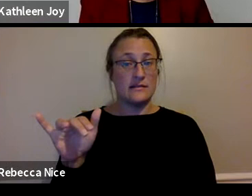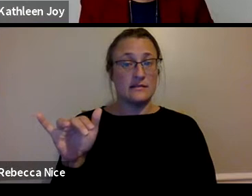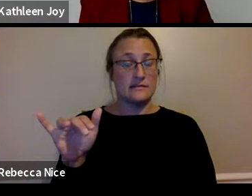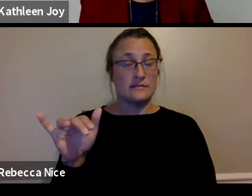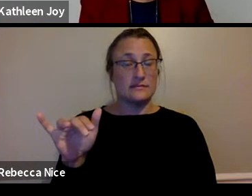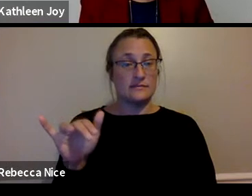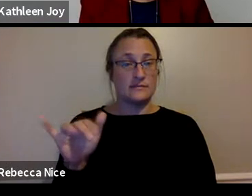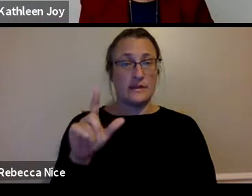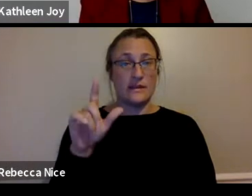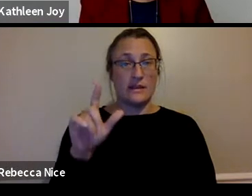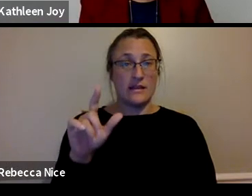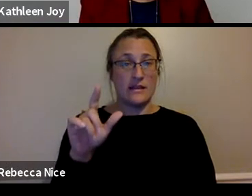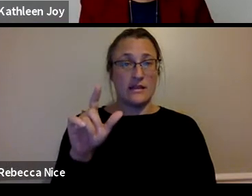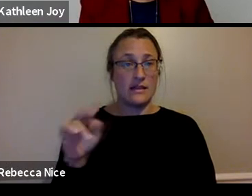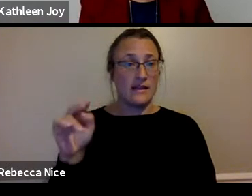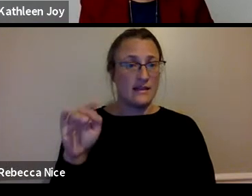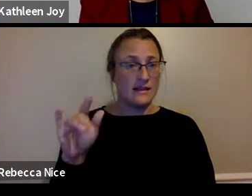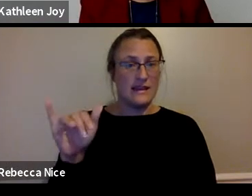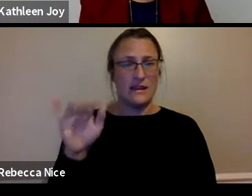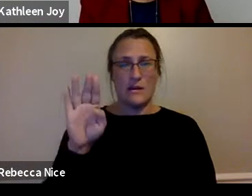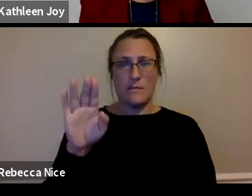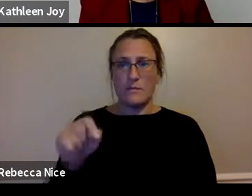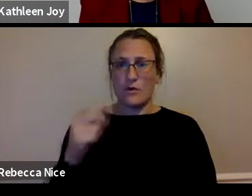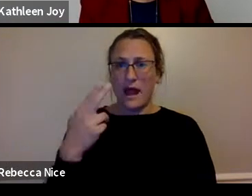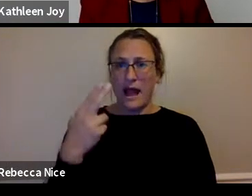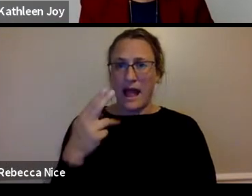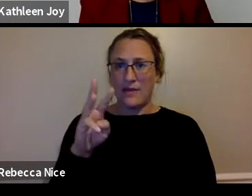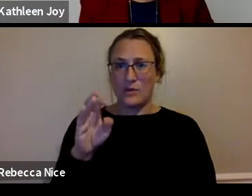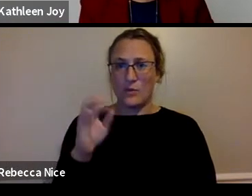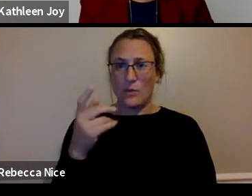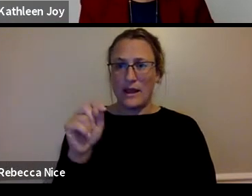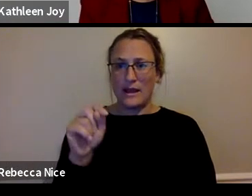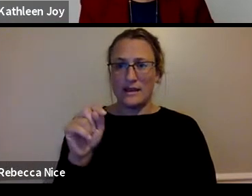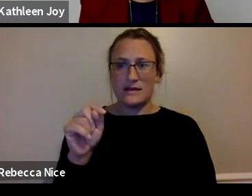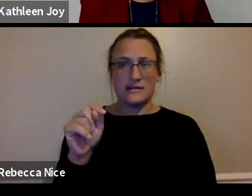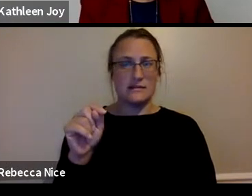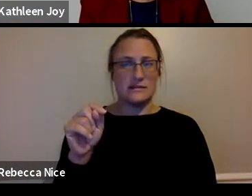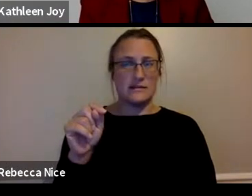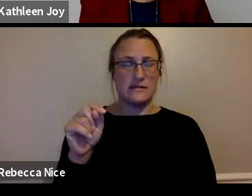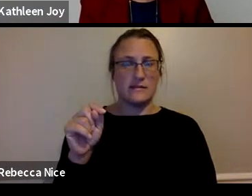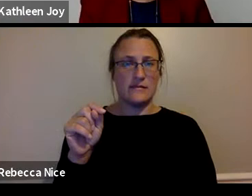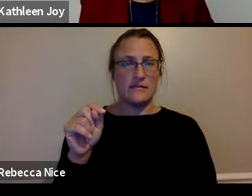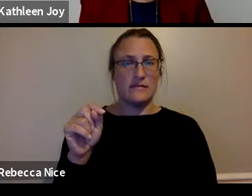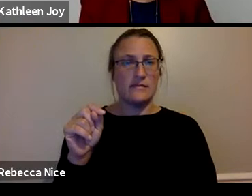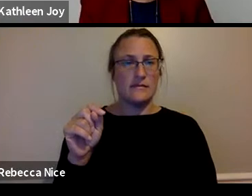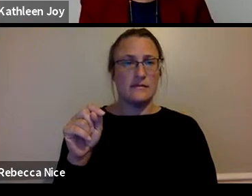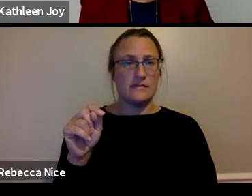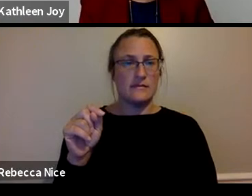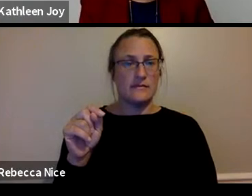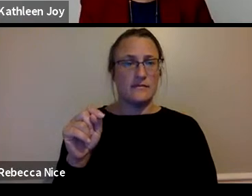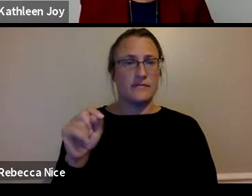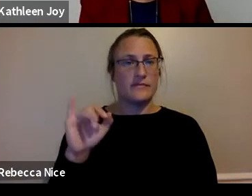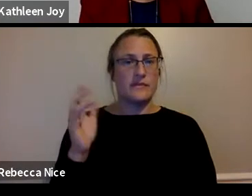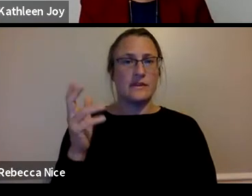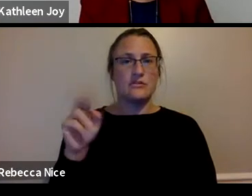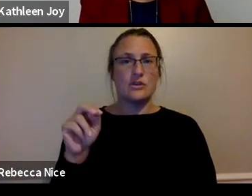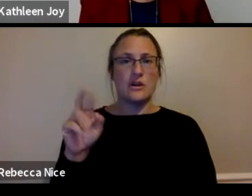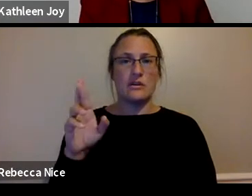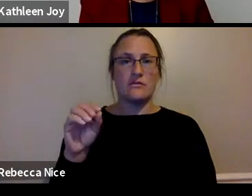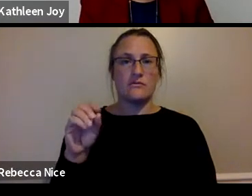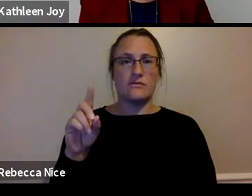Lindley Brathwaite. John